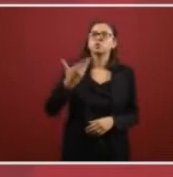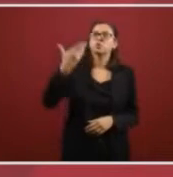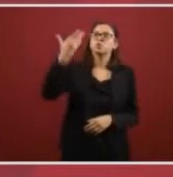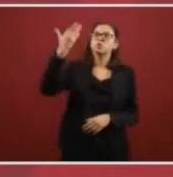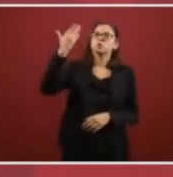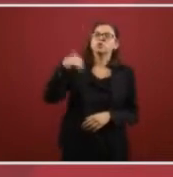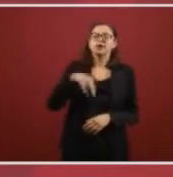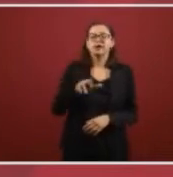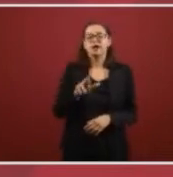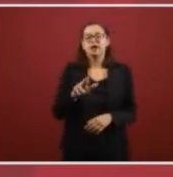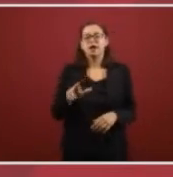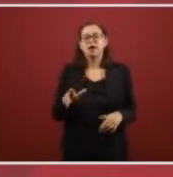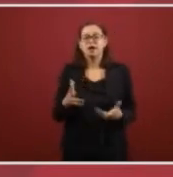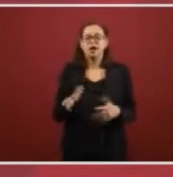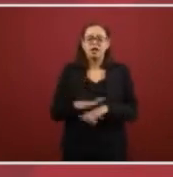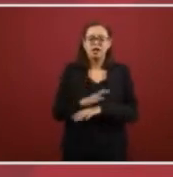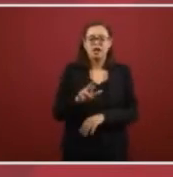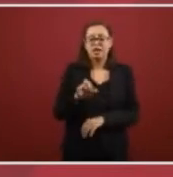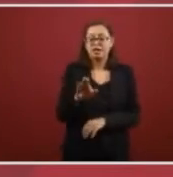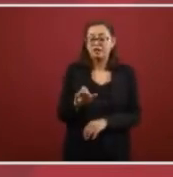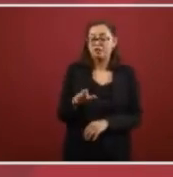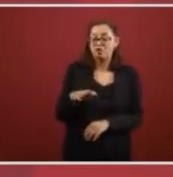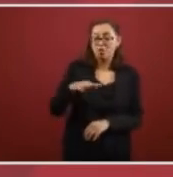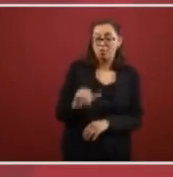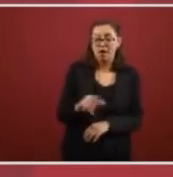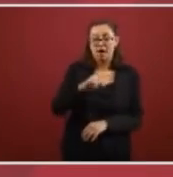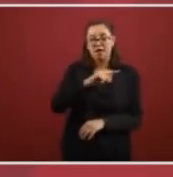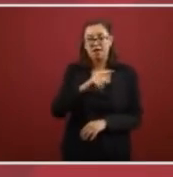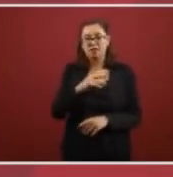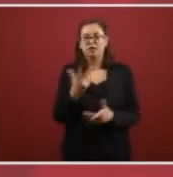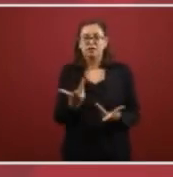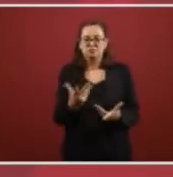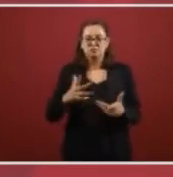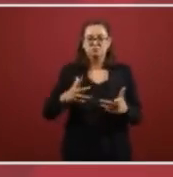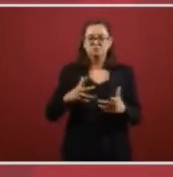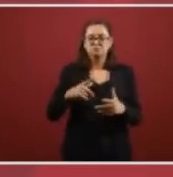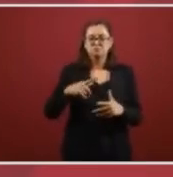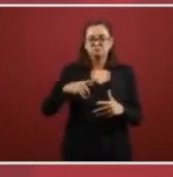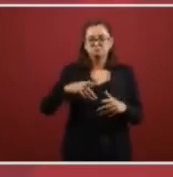when the movement of reform happened.